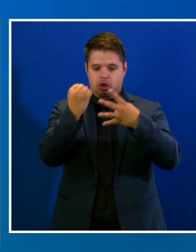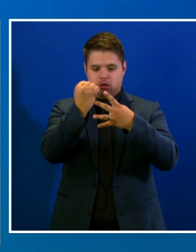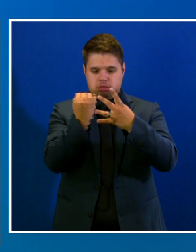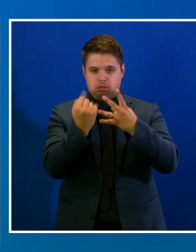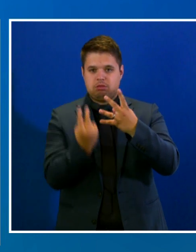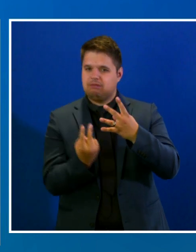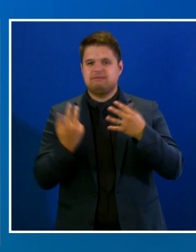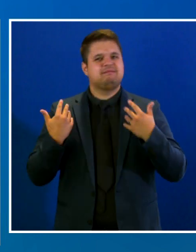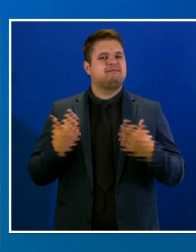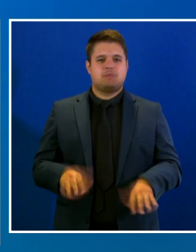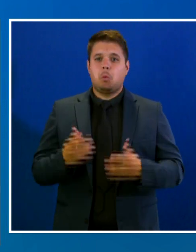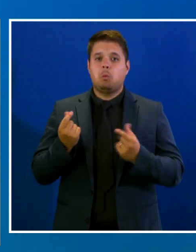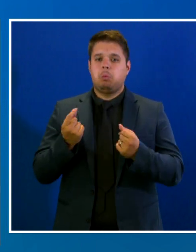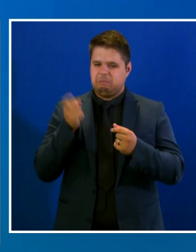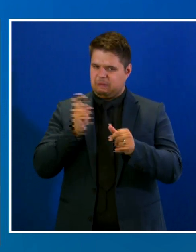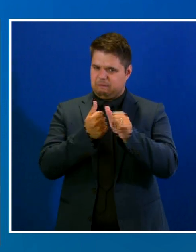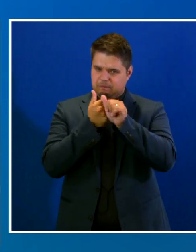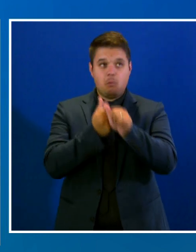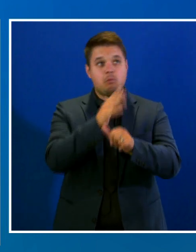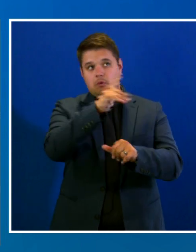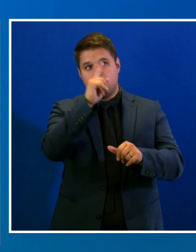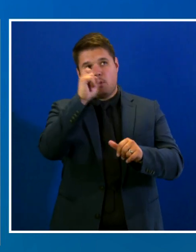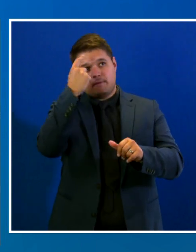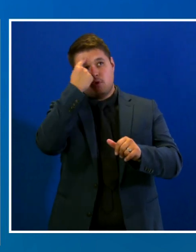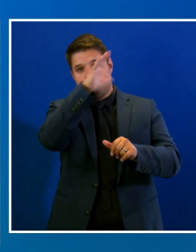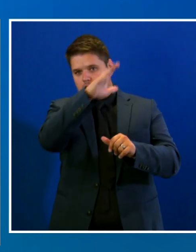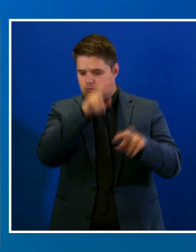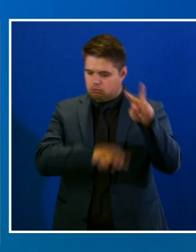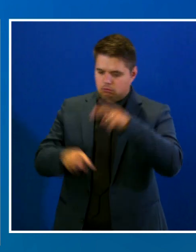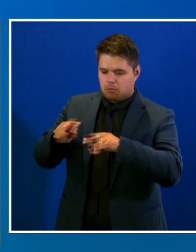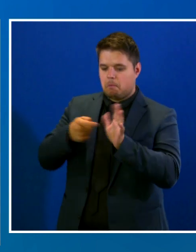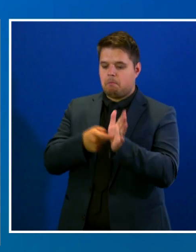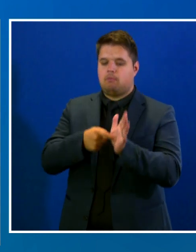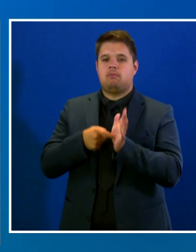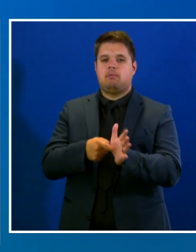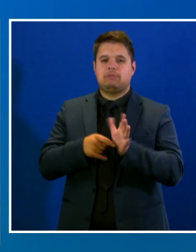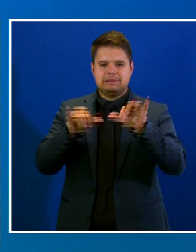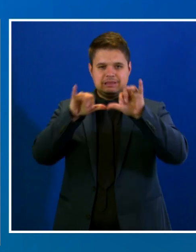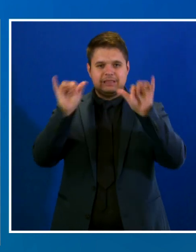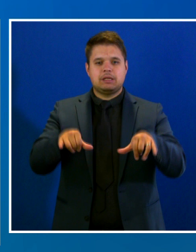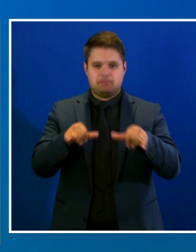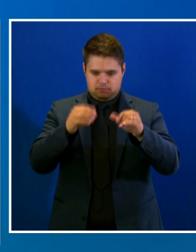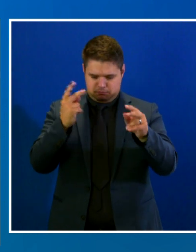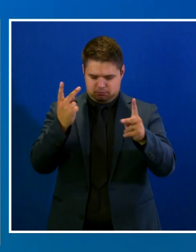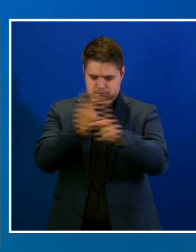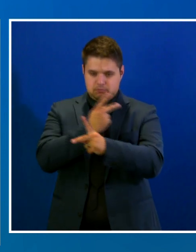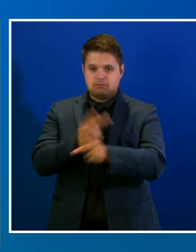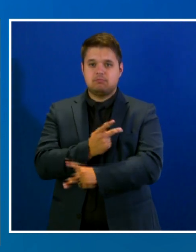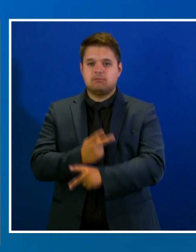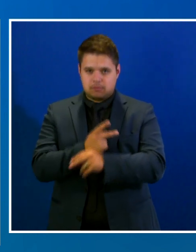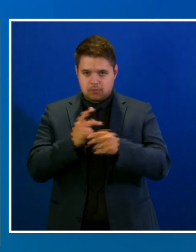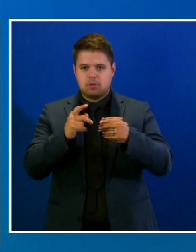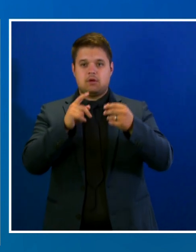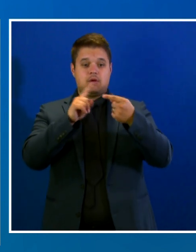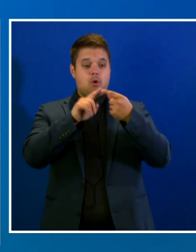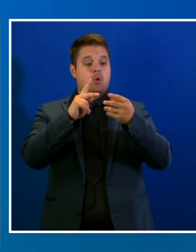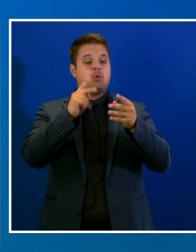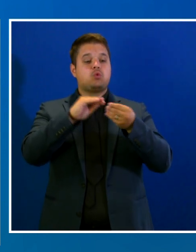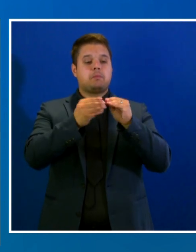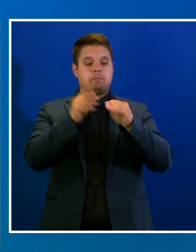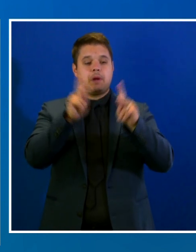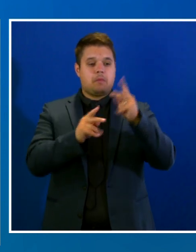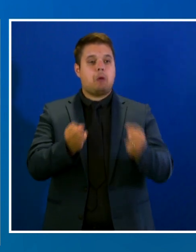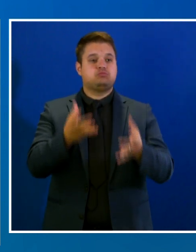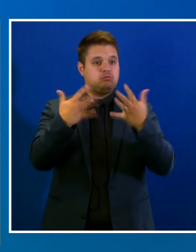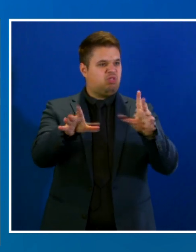admissions. As of this week, we're not meeting either of those. Clark County's new